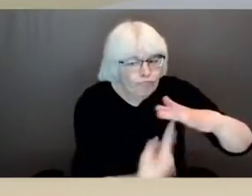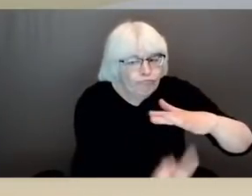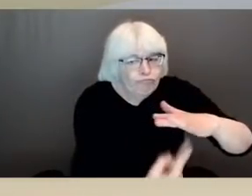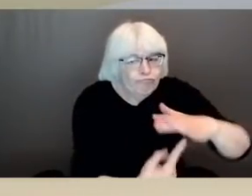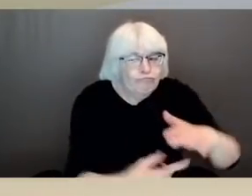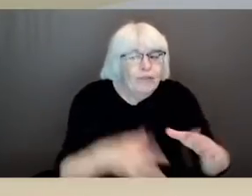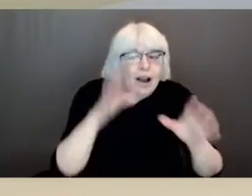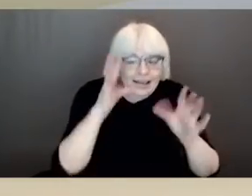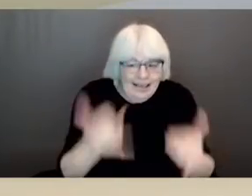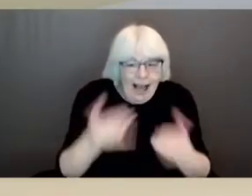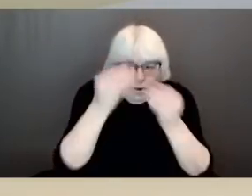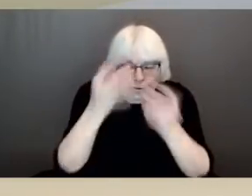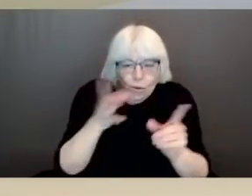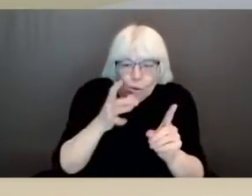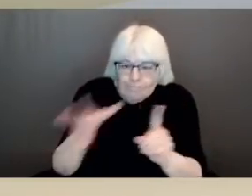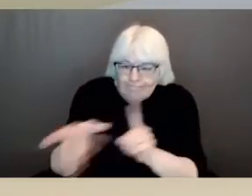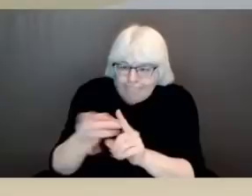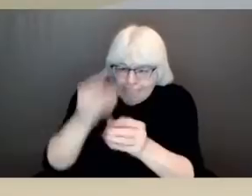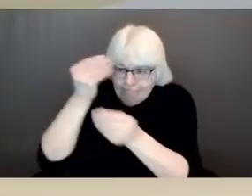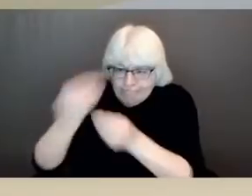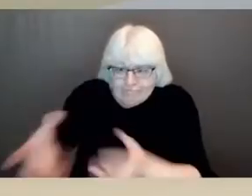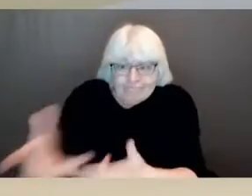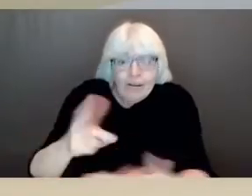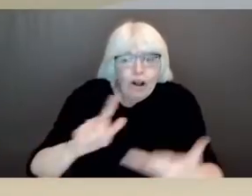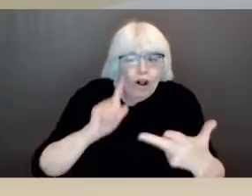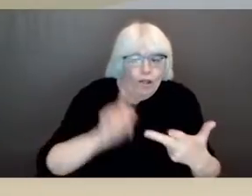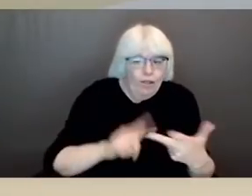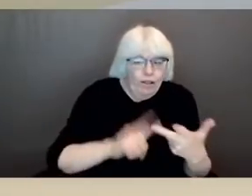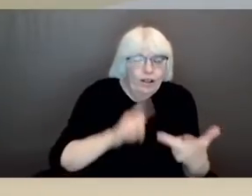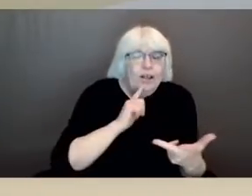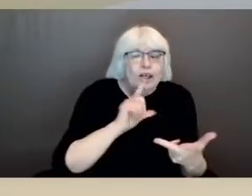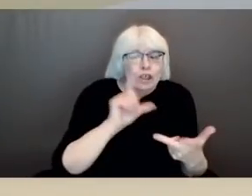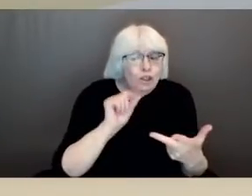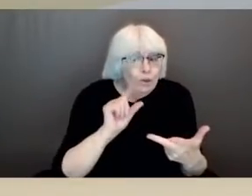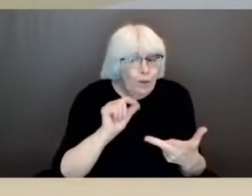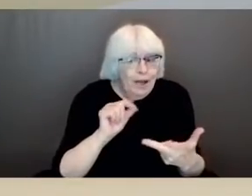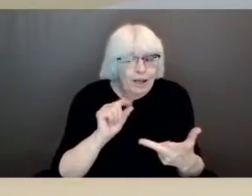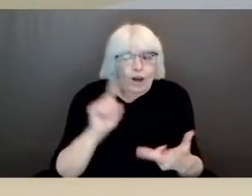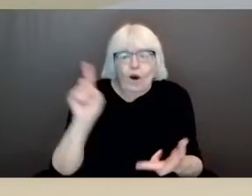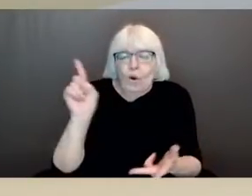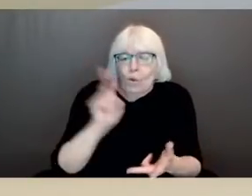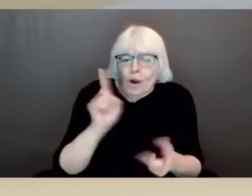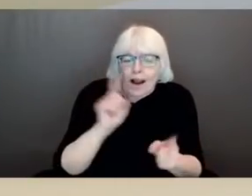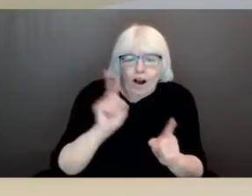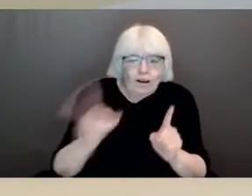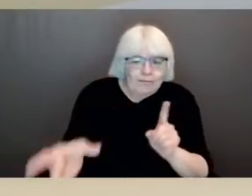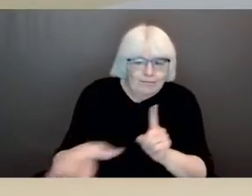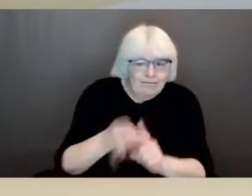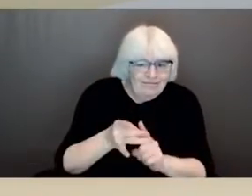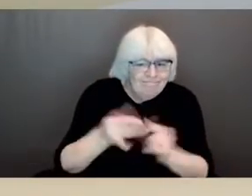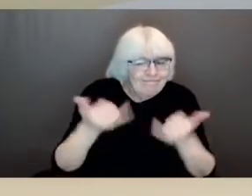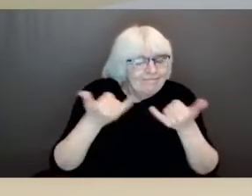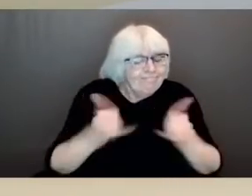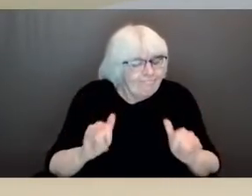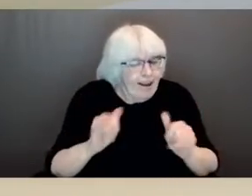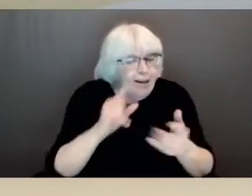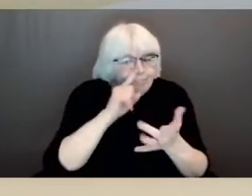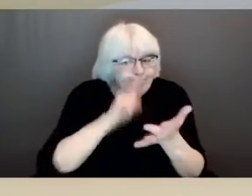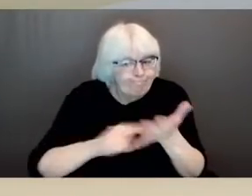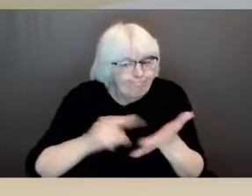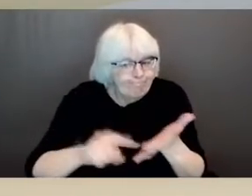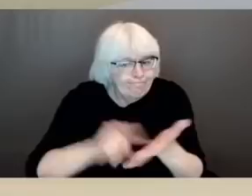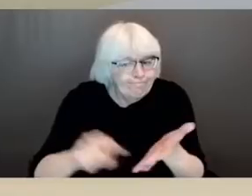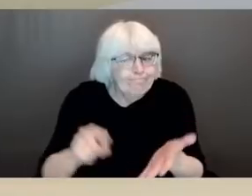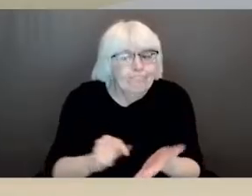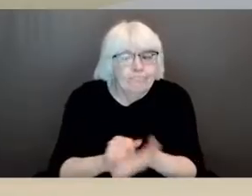in their 20s, and this case is still under investigation. There is a flight notification. Anyone who